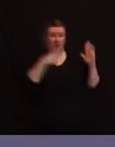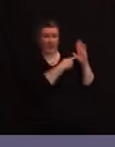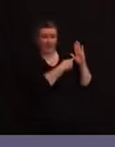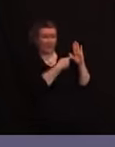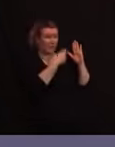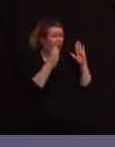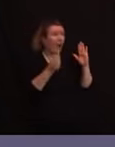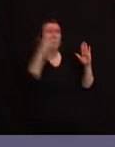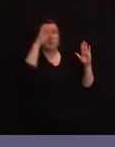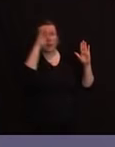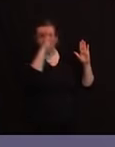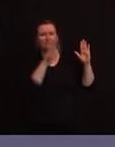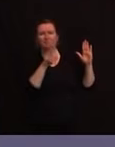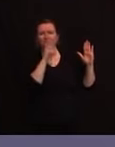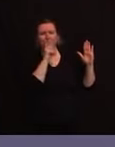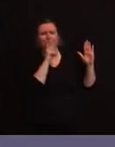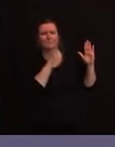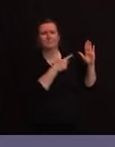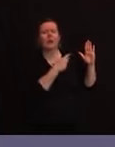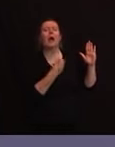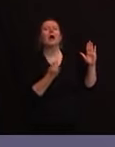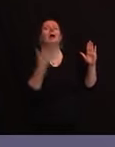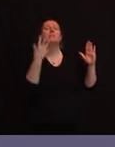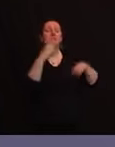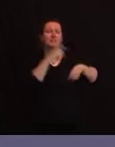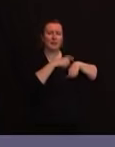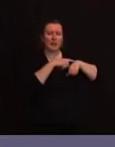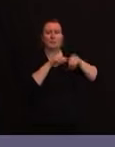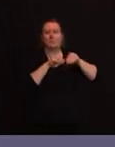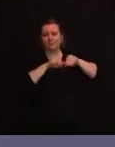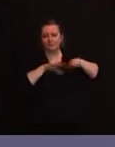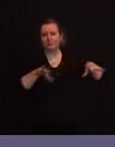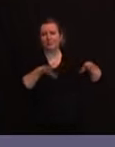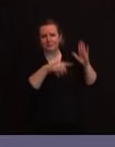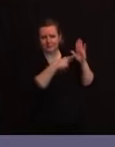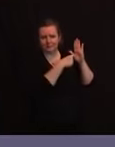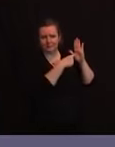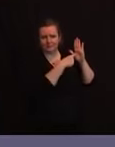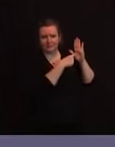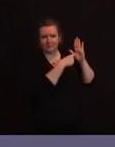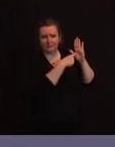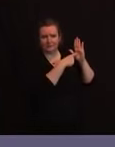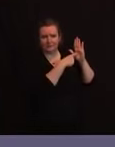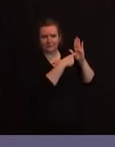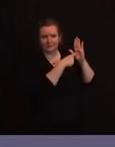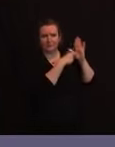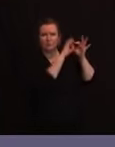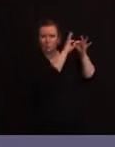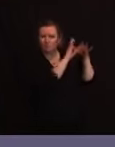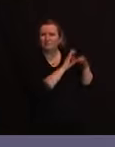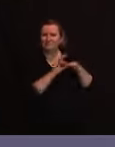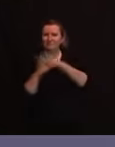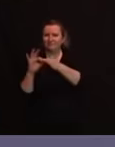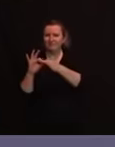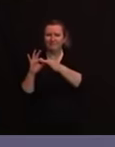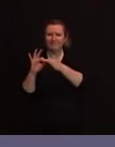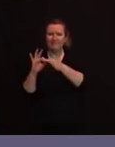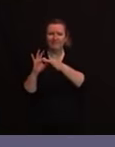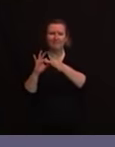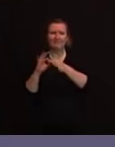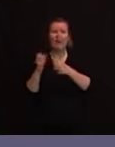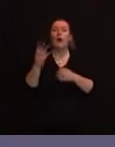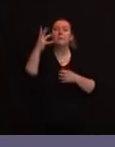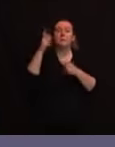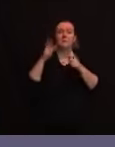frequently you're doubling infections. Right. But that does ultimately lead to the question of, the total number of infections and how